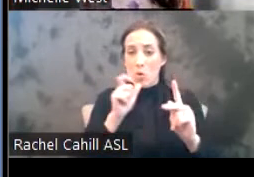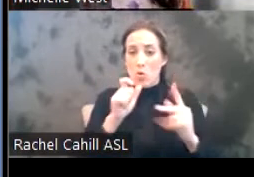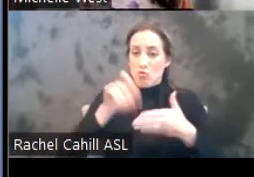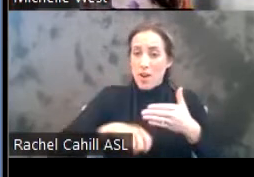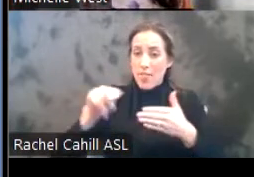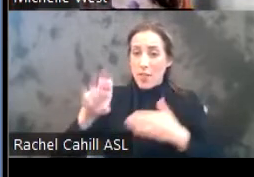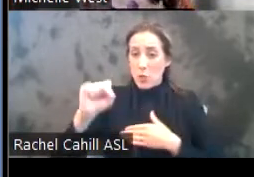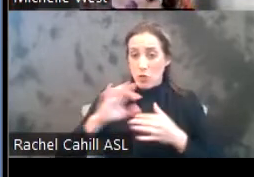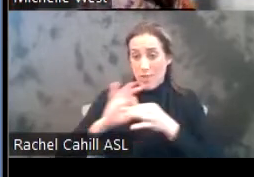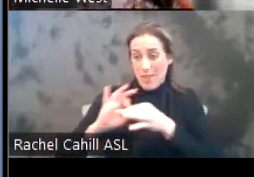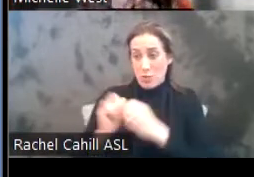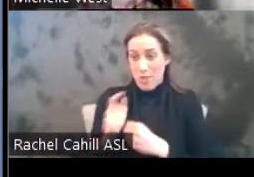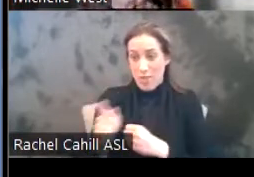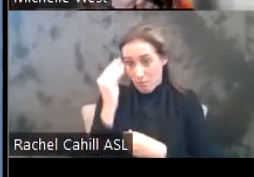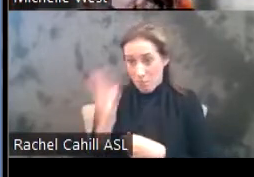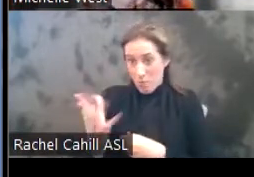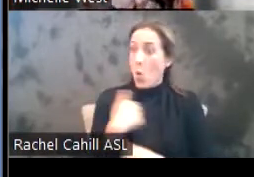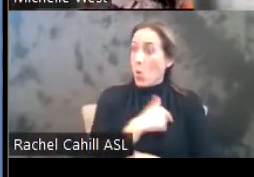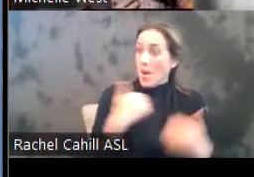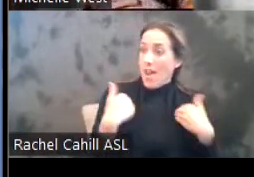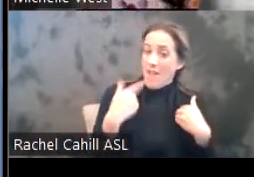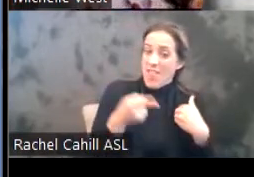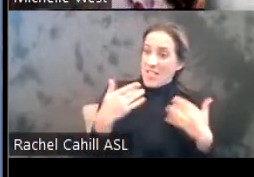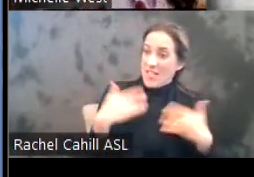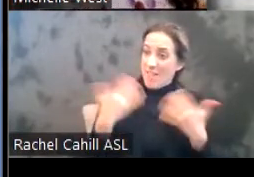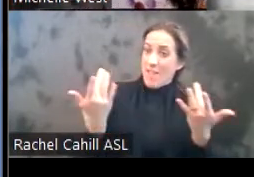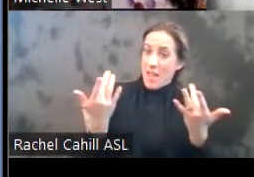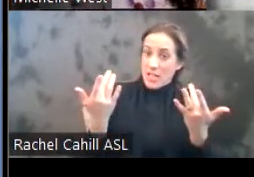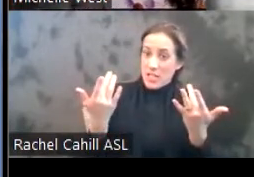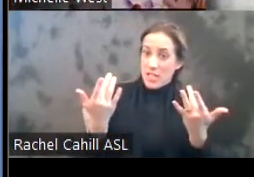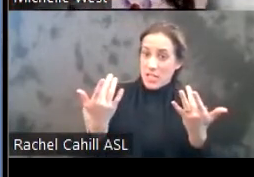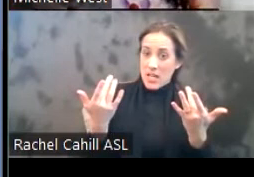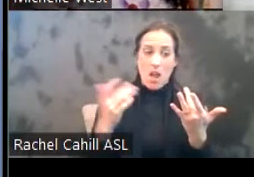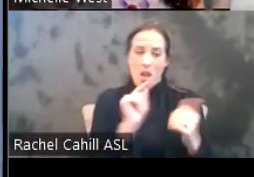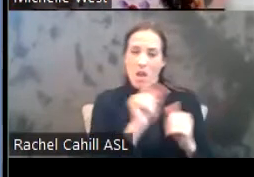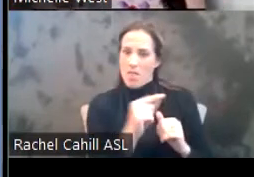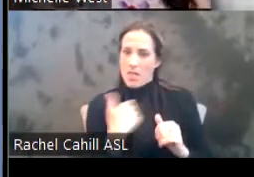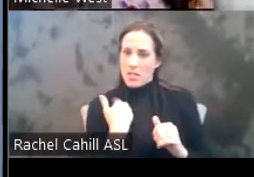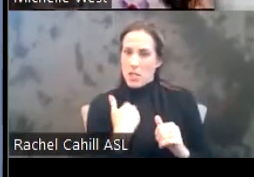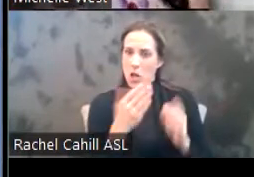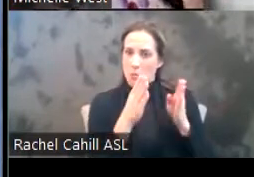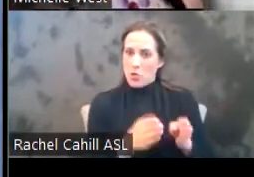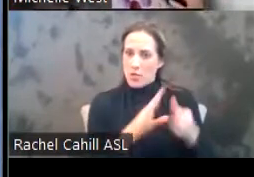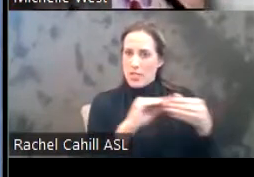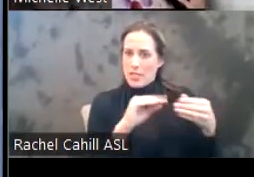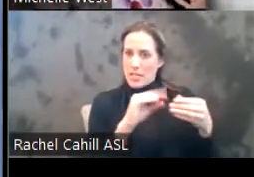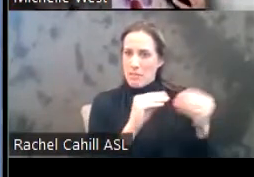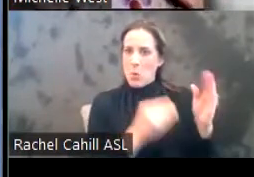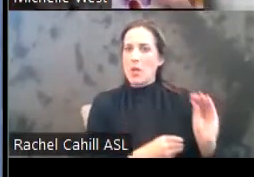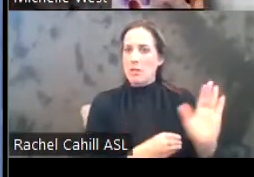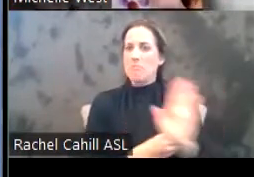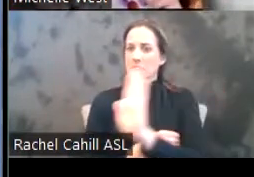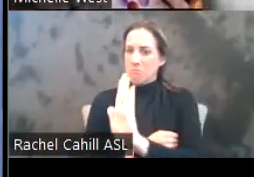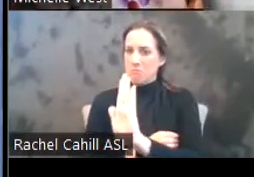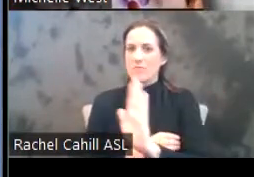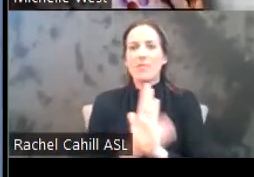about this story. Hey, we're having this event. And this is, Moni, you're repurposing it again. And you can